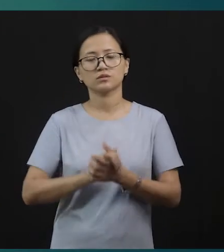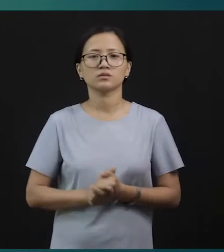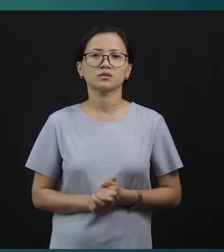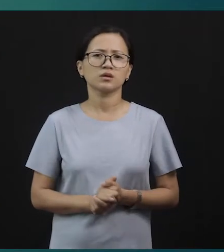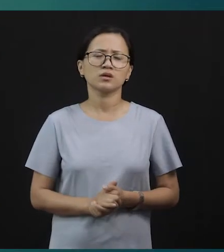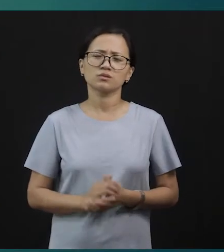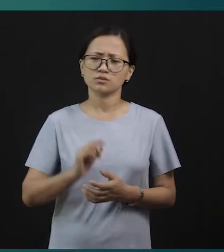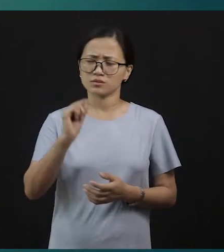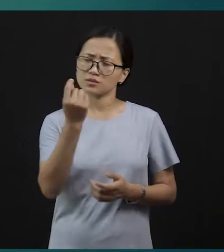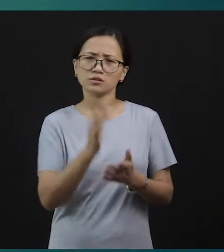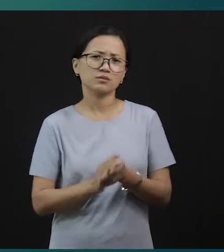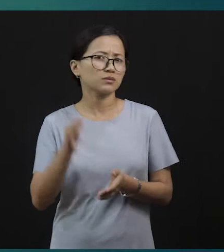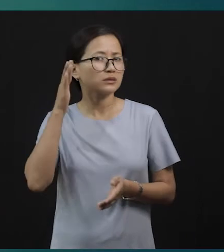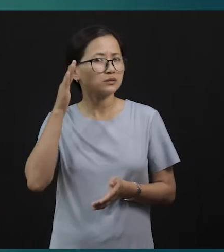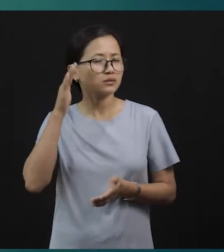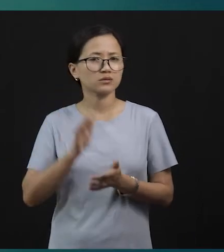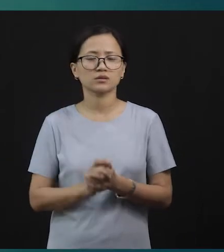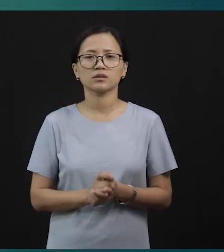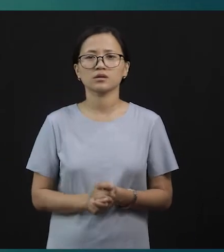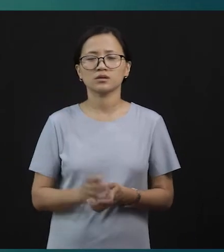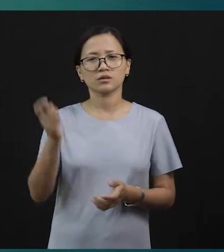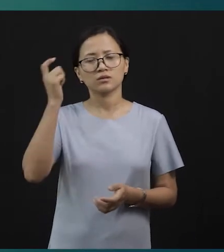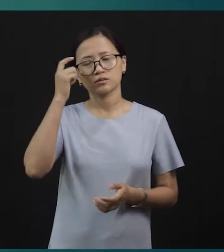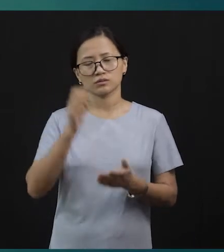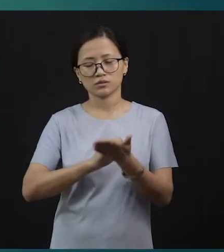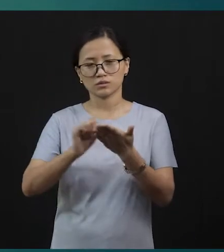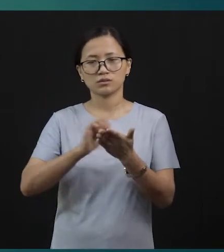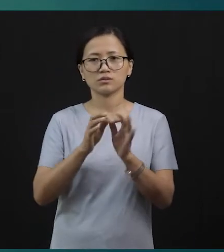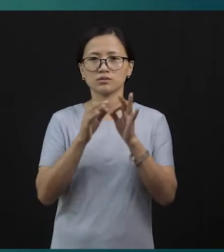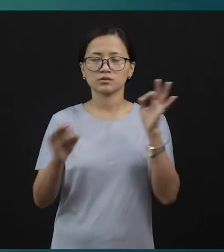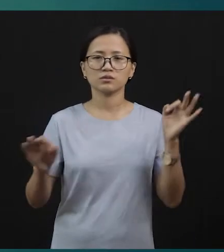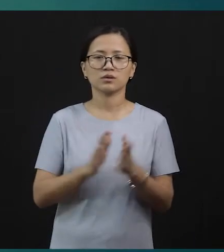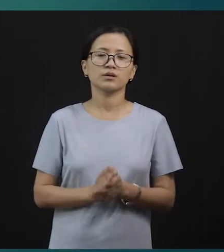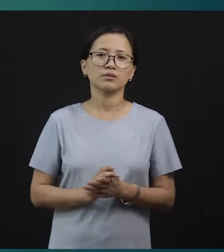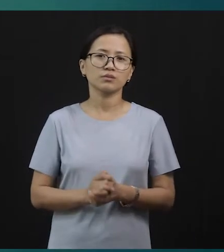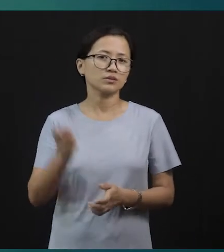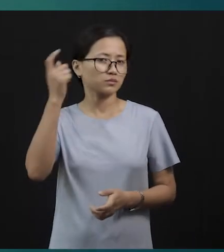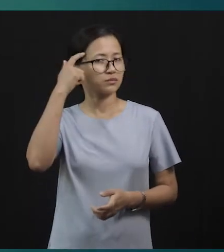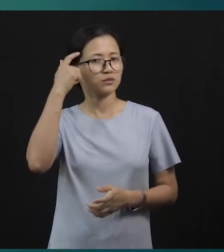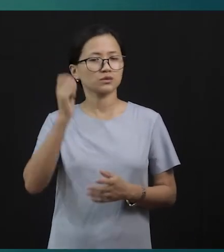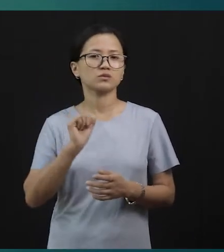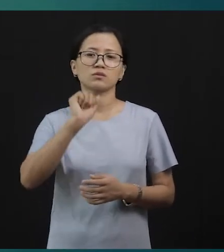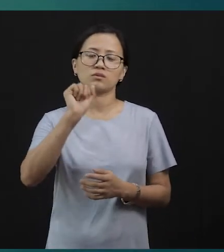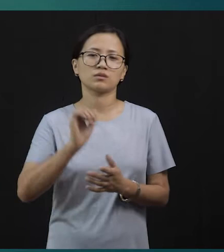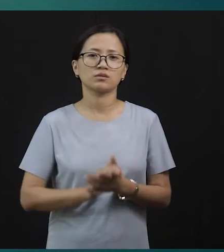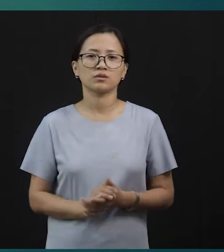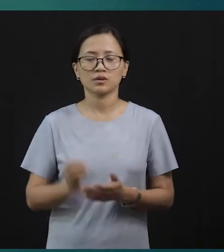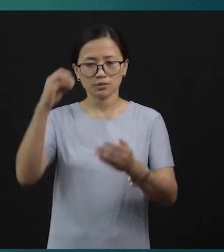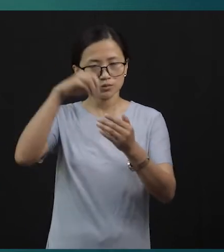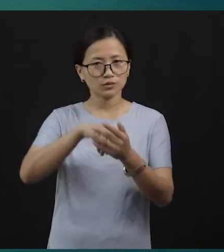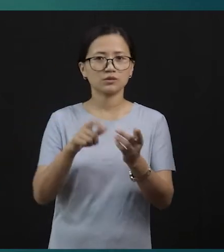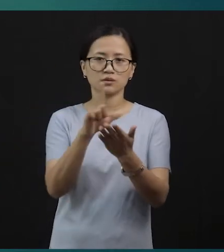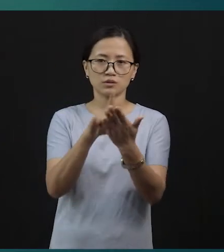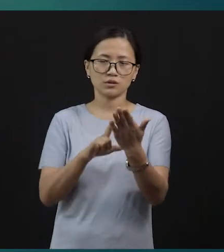keep listening to the story, okay? You also think of what you can do from the story that you are learning right now. And he put the